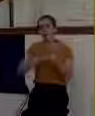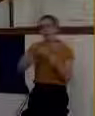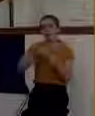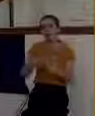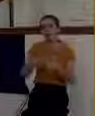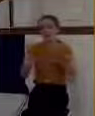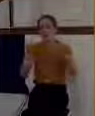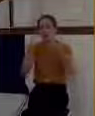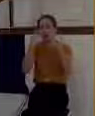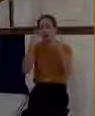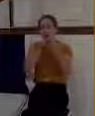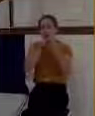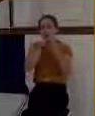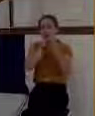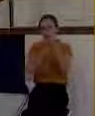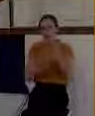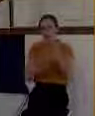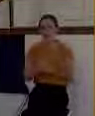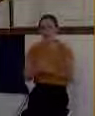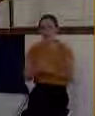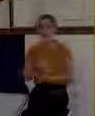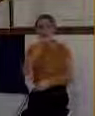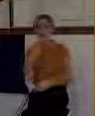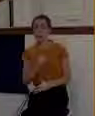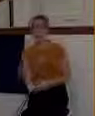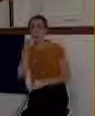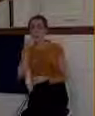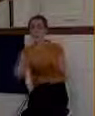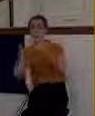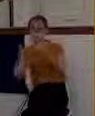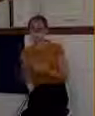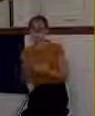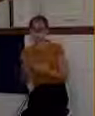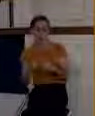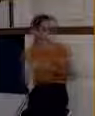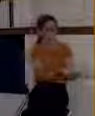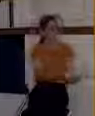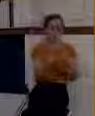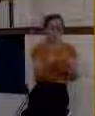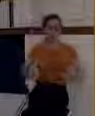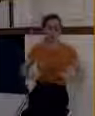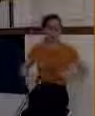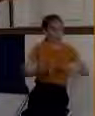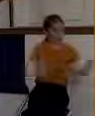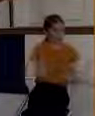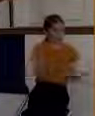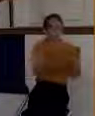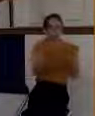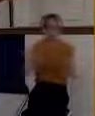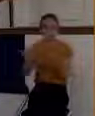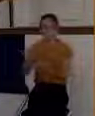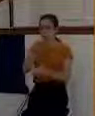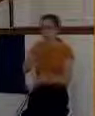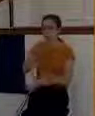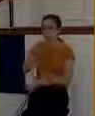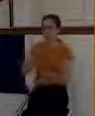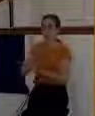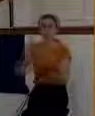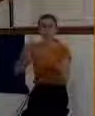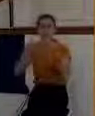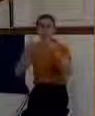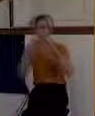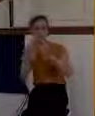took up the carcass of the man of God and laid it upon the ass and brought it back. And the old prophet came to the city to mourn and to bury him. And he